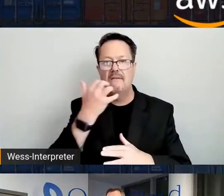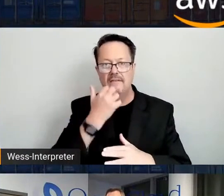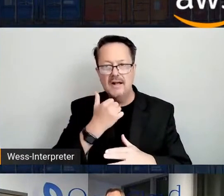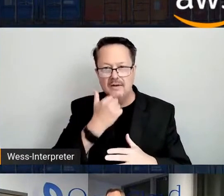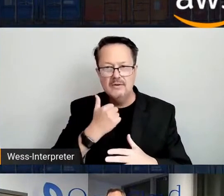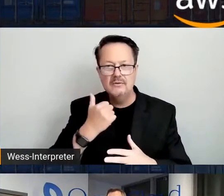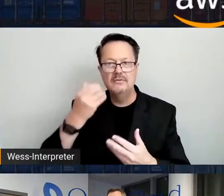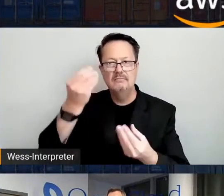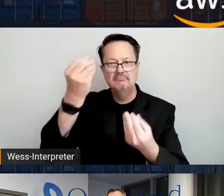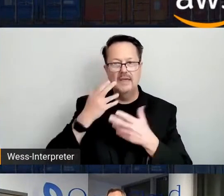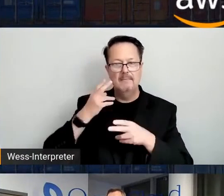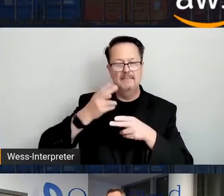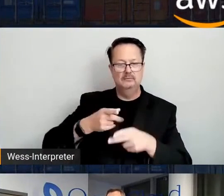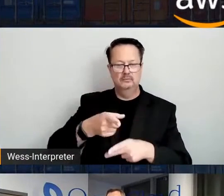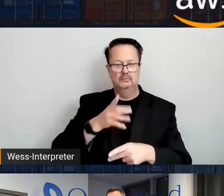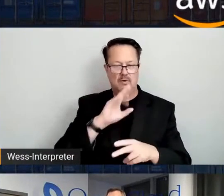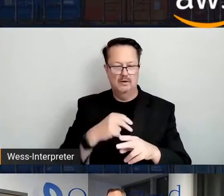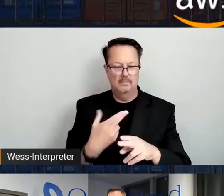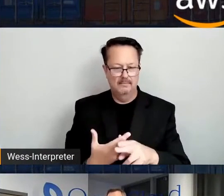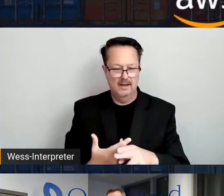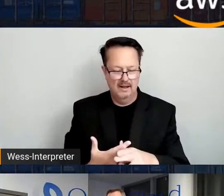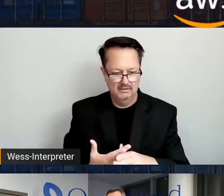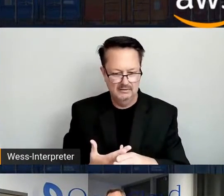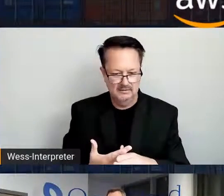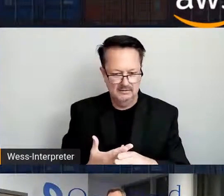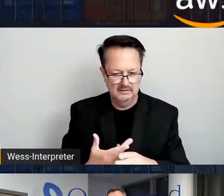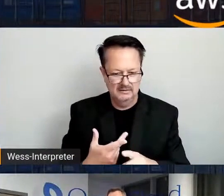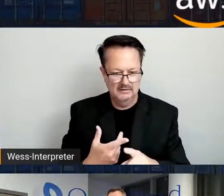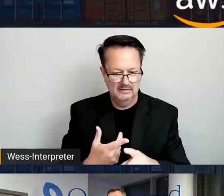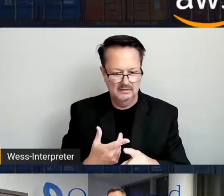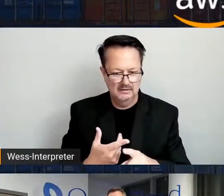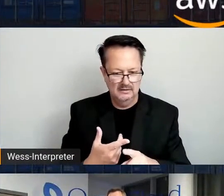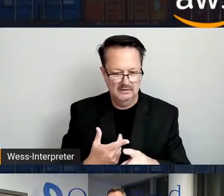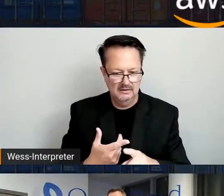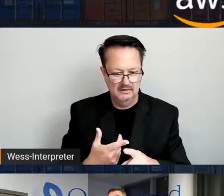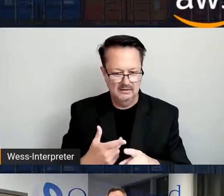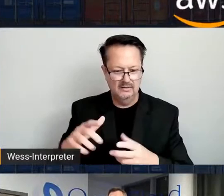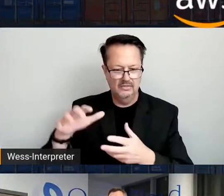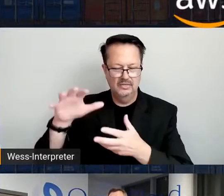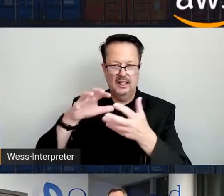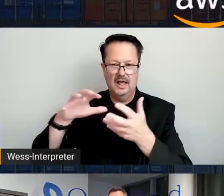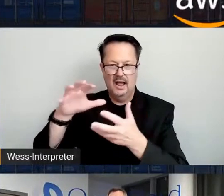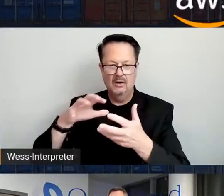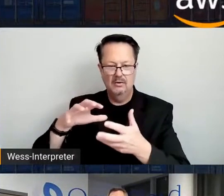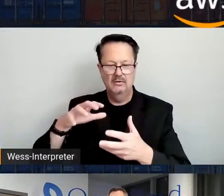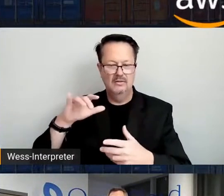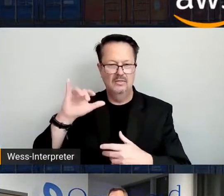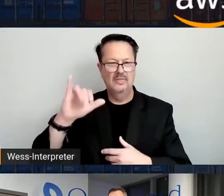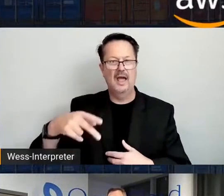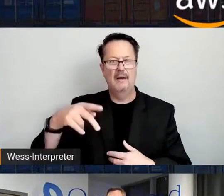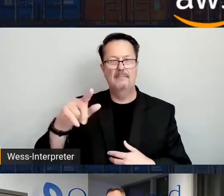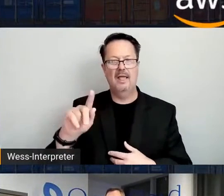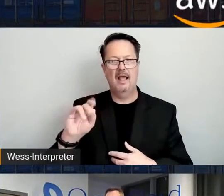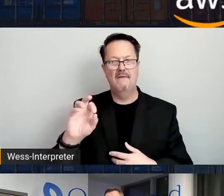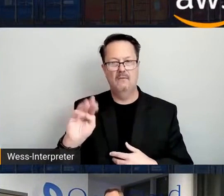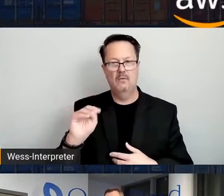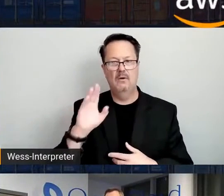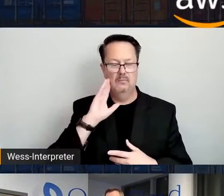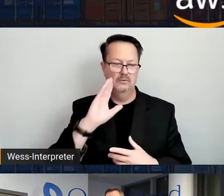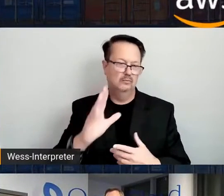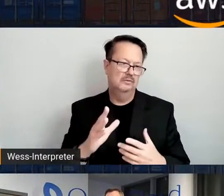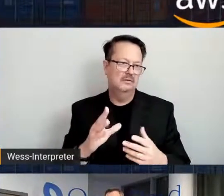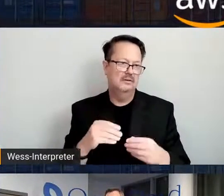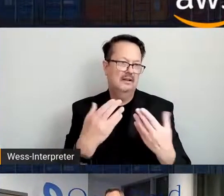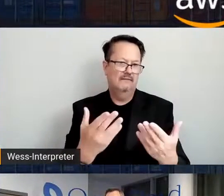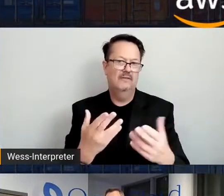about, is playing a fundamental there. So becoming the core platform, right, enabling all these data use